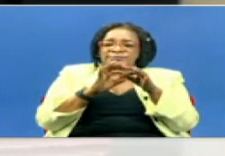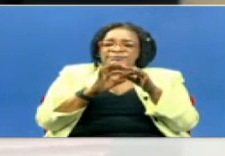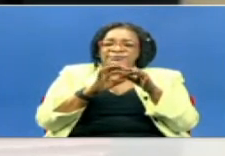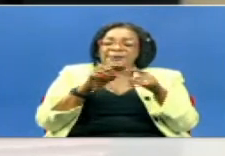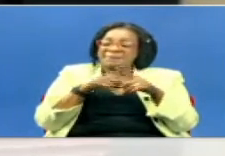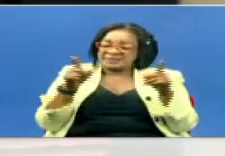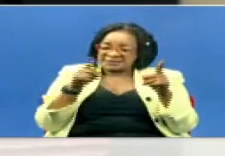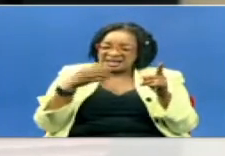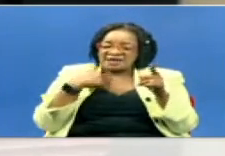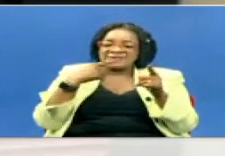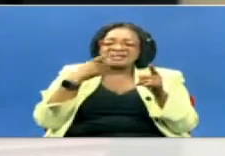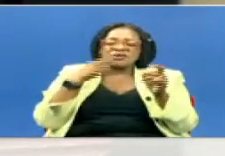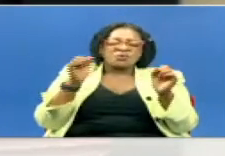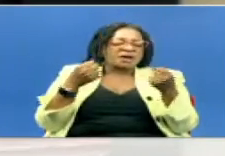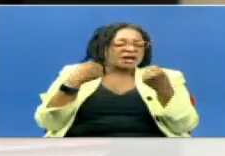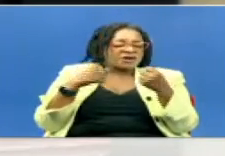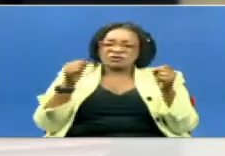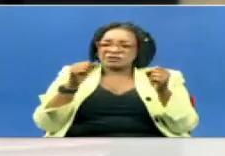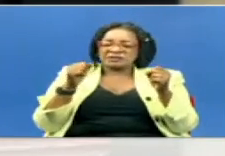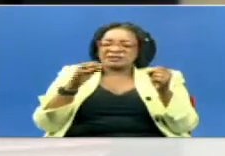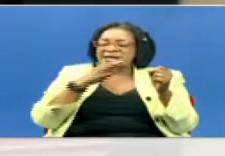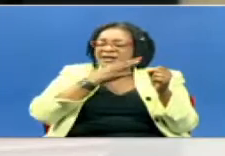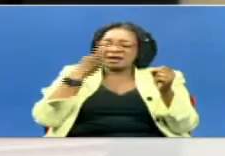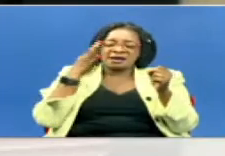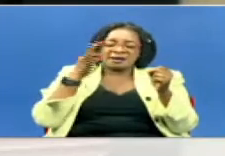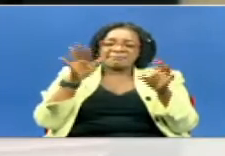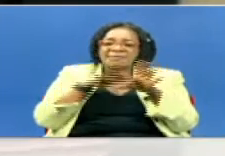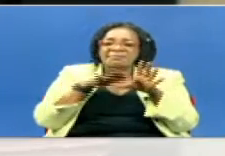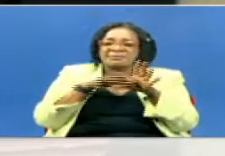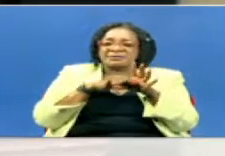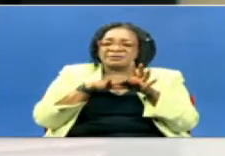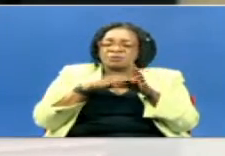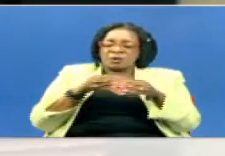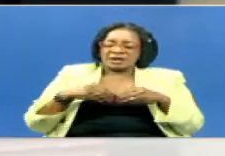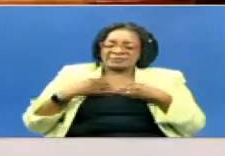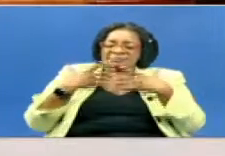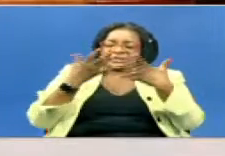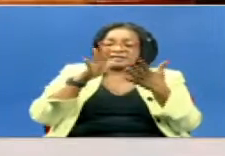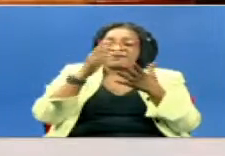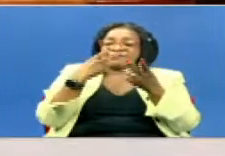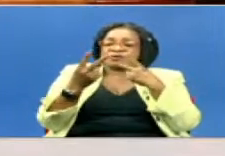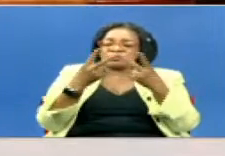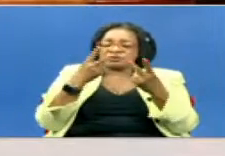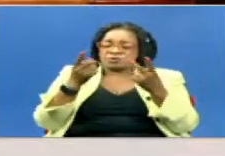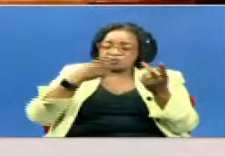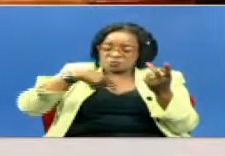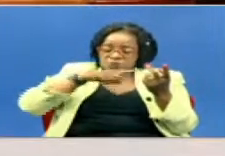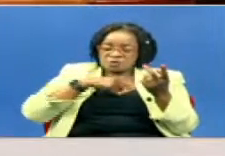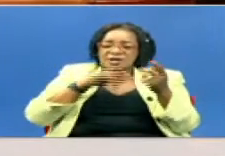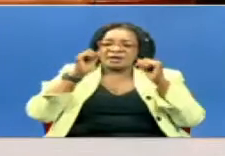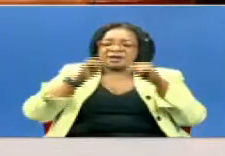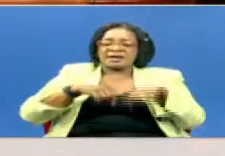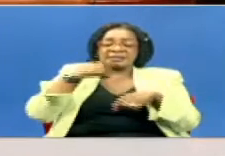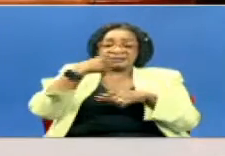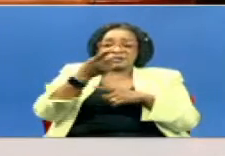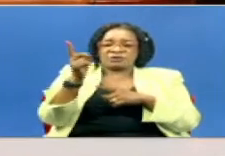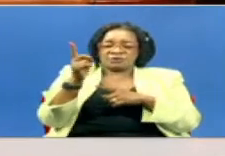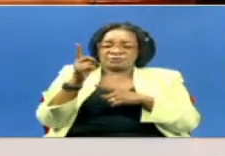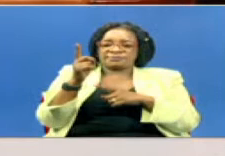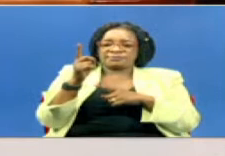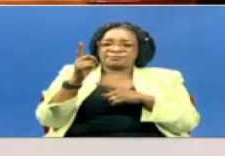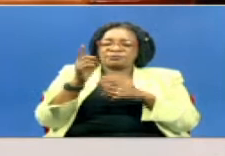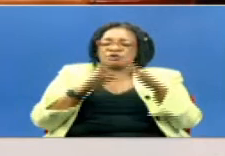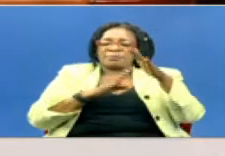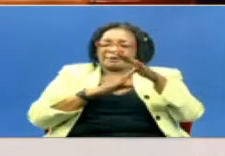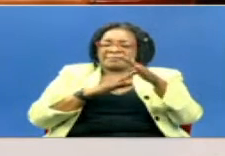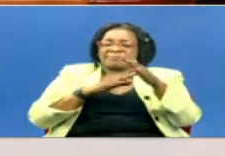having said, you cannot gag members who also want to express their views. I can tell you, the Supreme Council